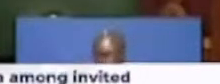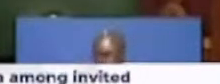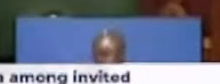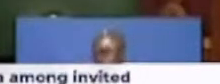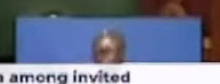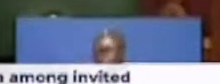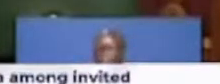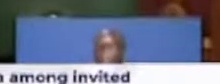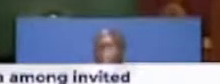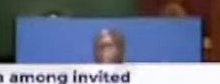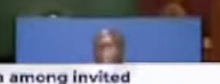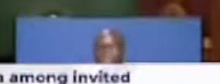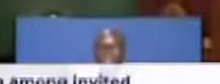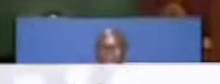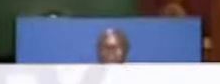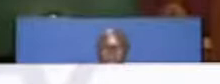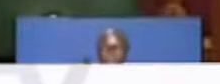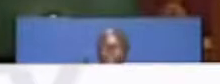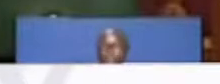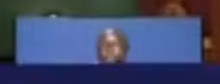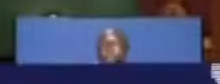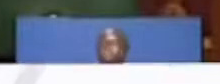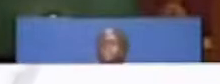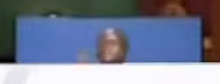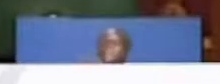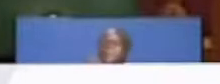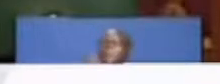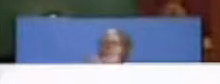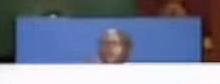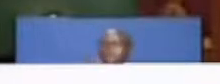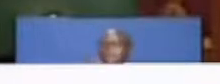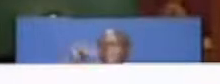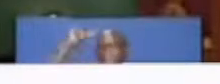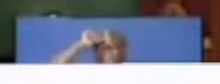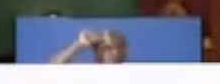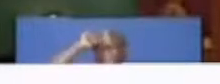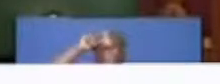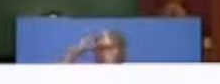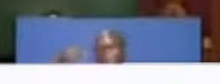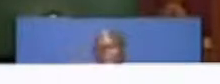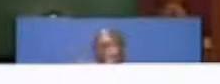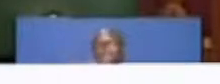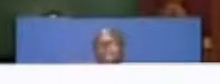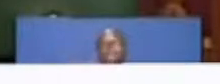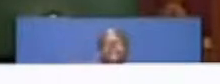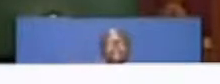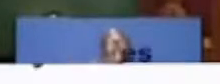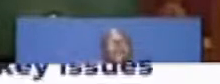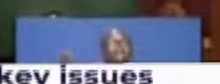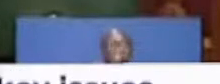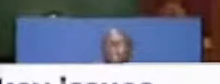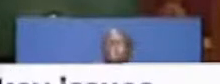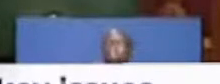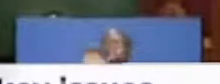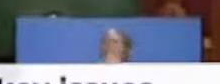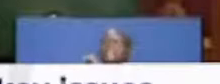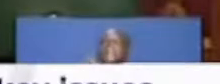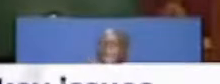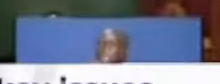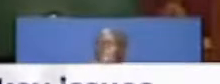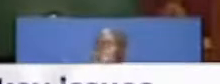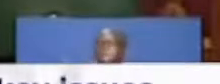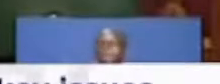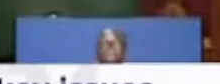Regarding roads, the handiwork of my administration is evident across the entire country. There are some